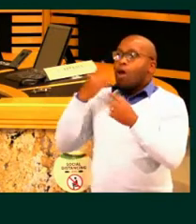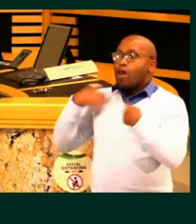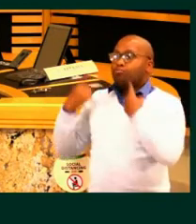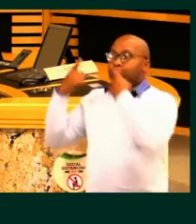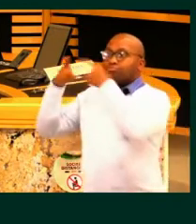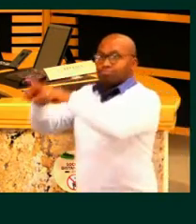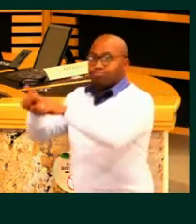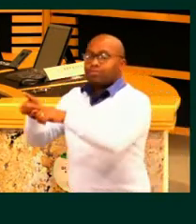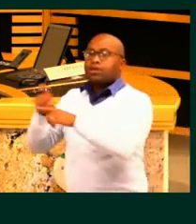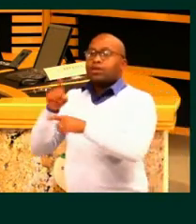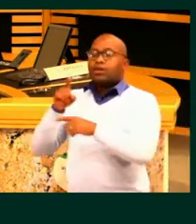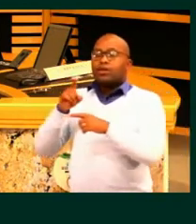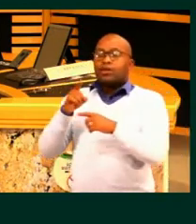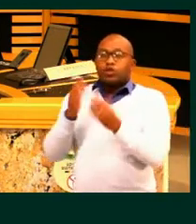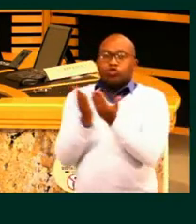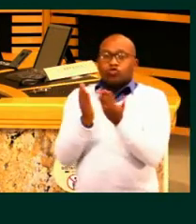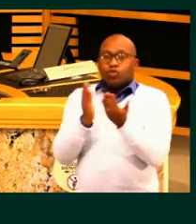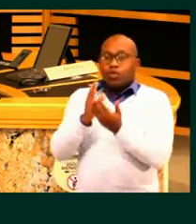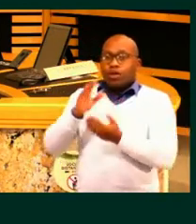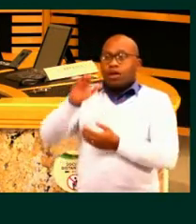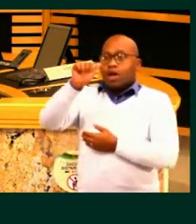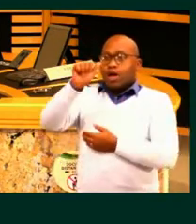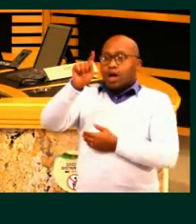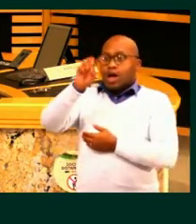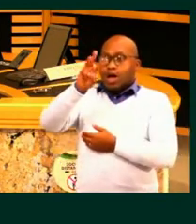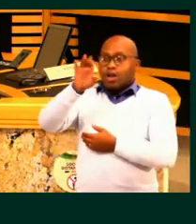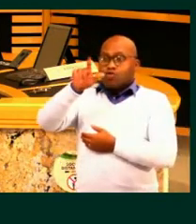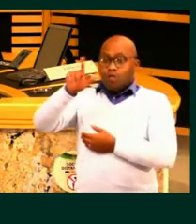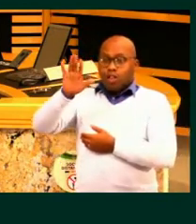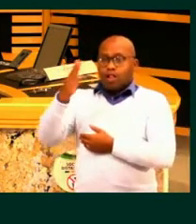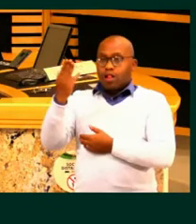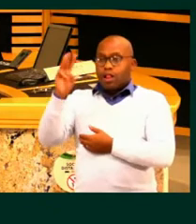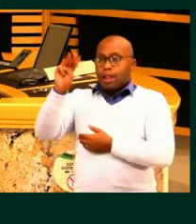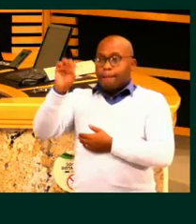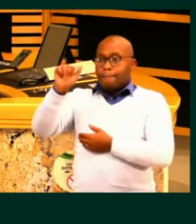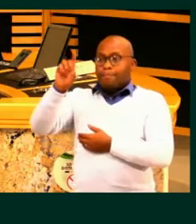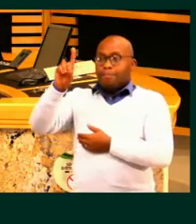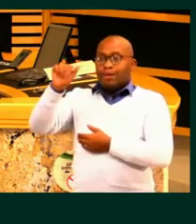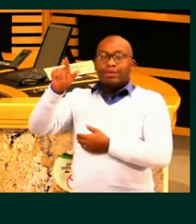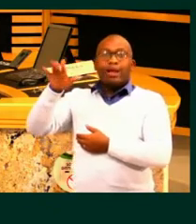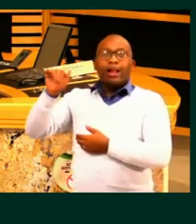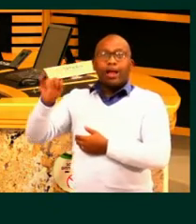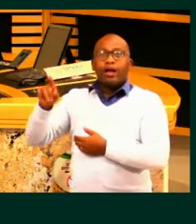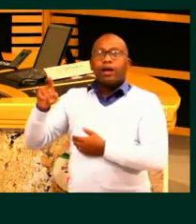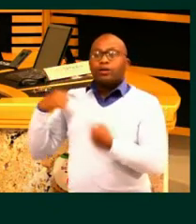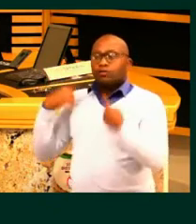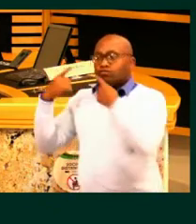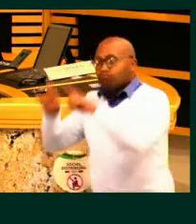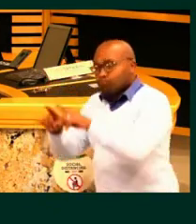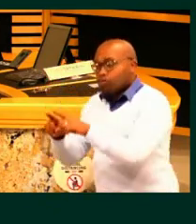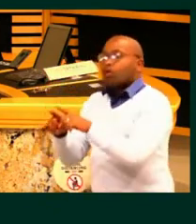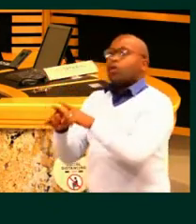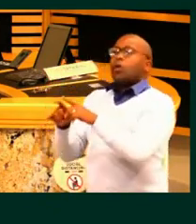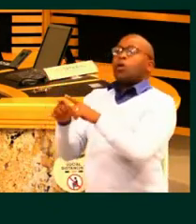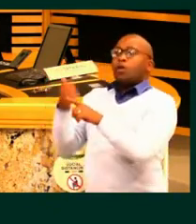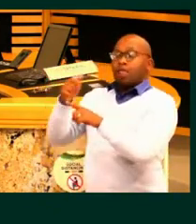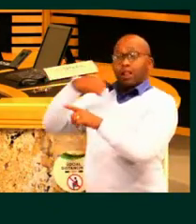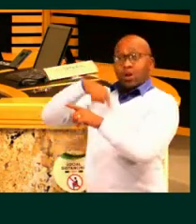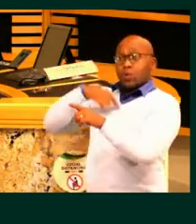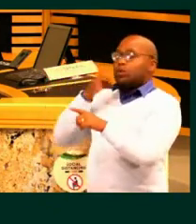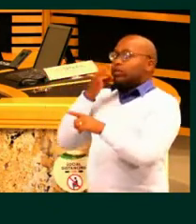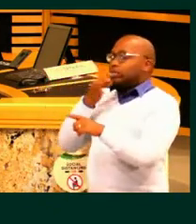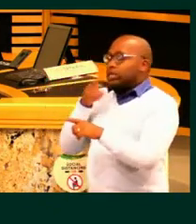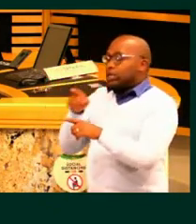of Justice were forced to take that boy back to school because nobody wanted to to